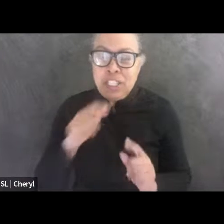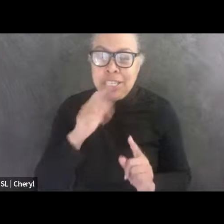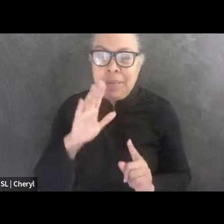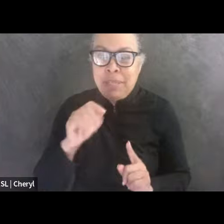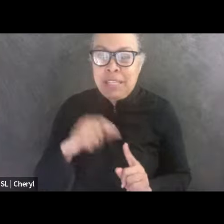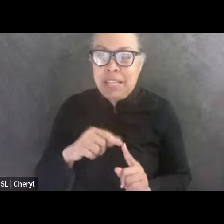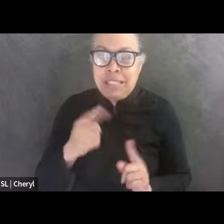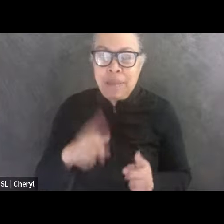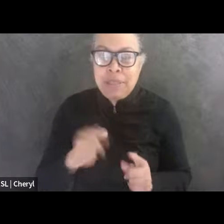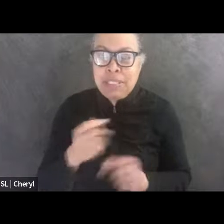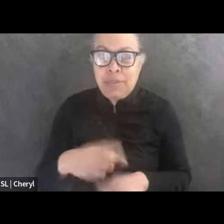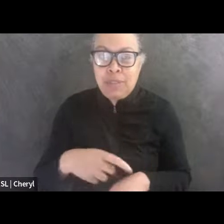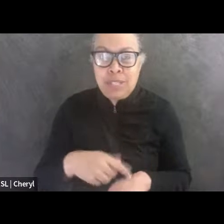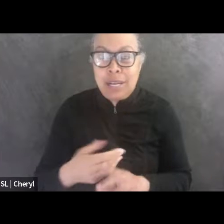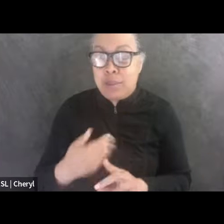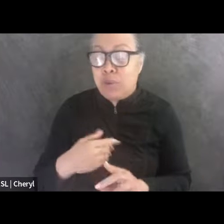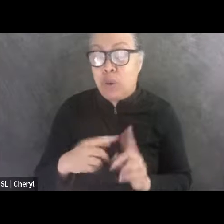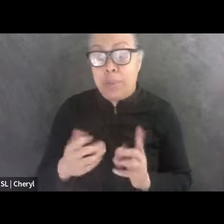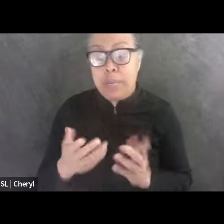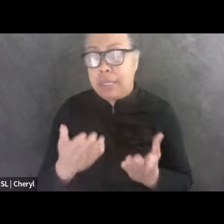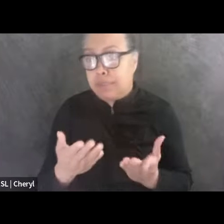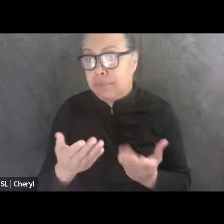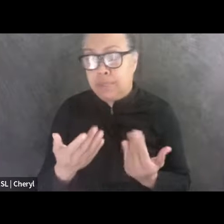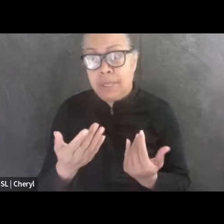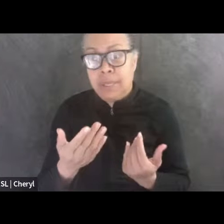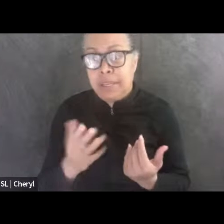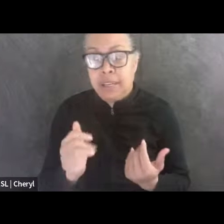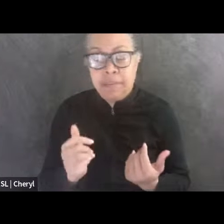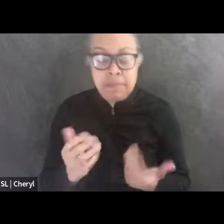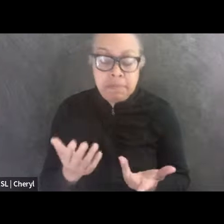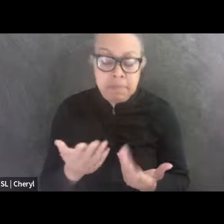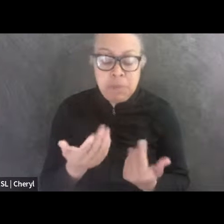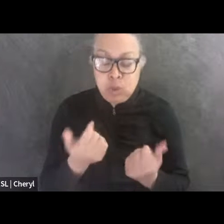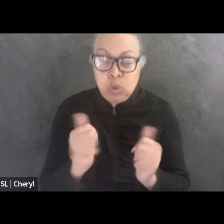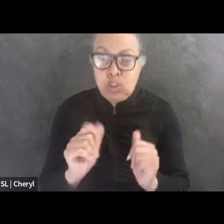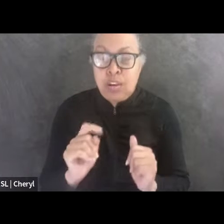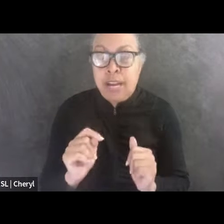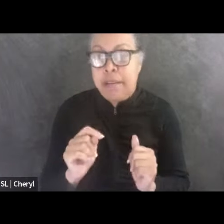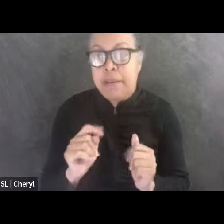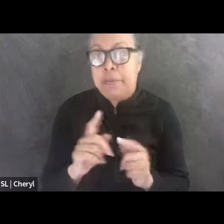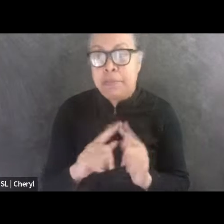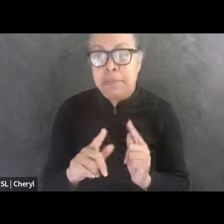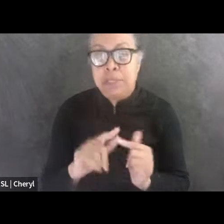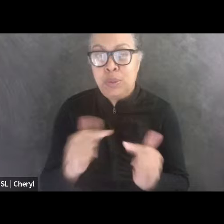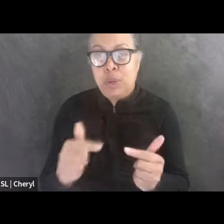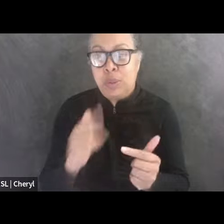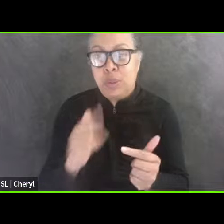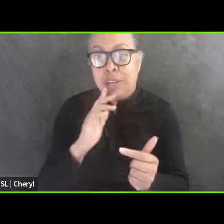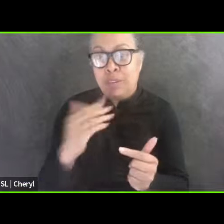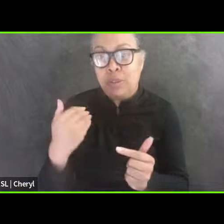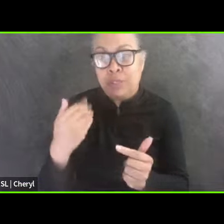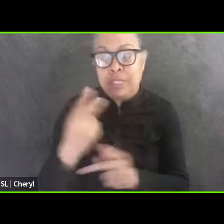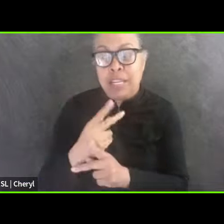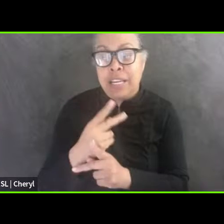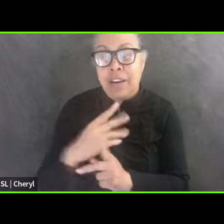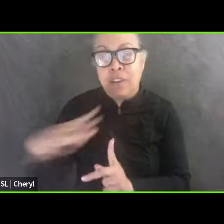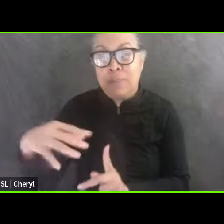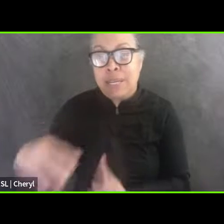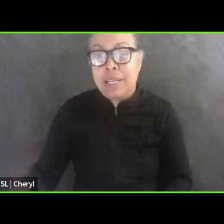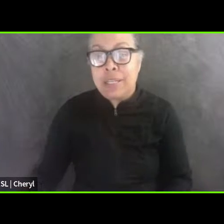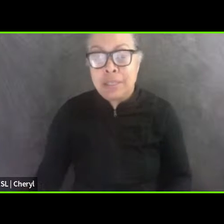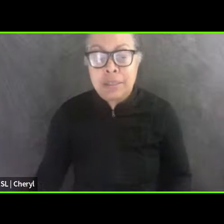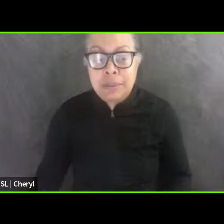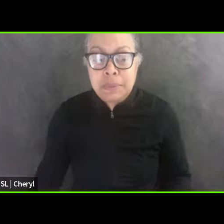It should not be that. It's happened several times before, but you can try it. But you all will have Yeah, to take care